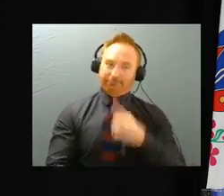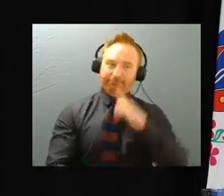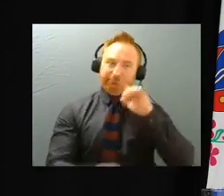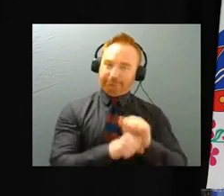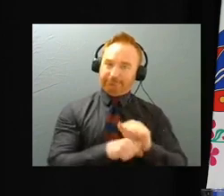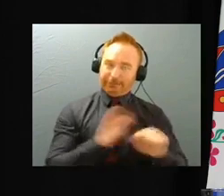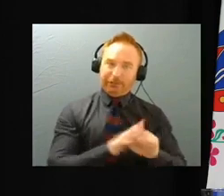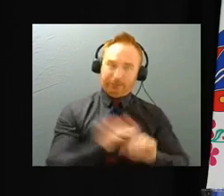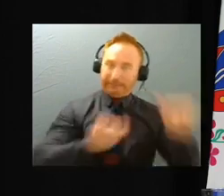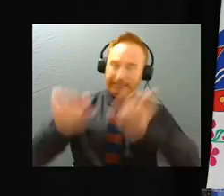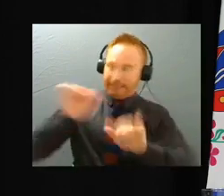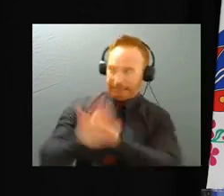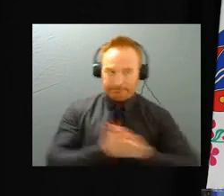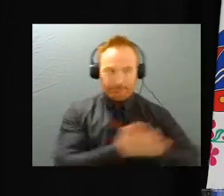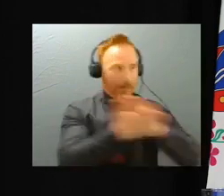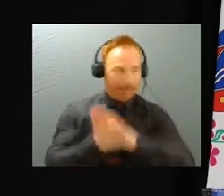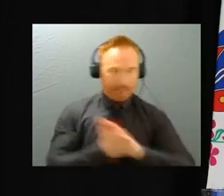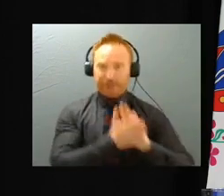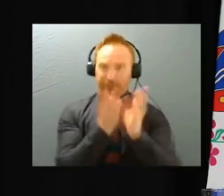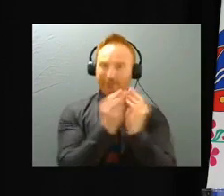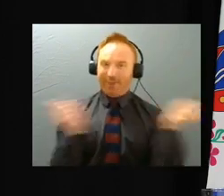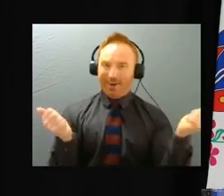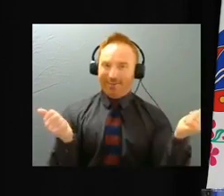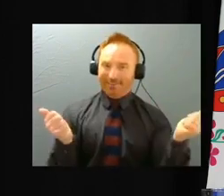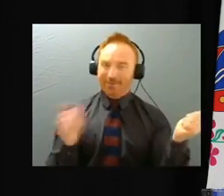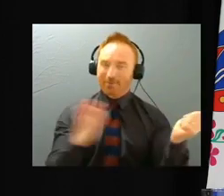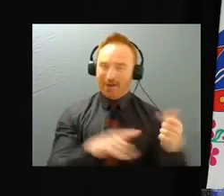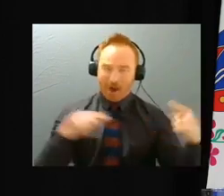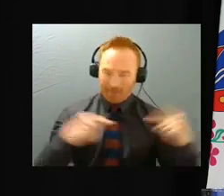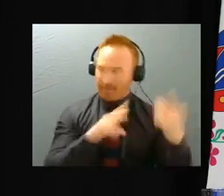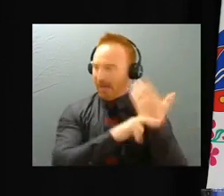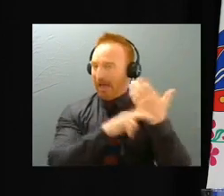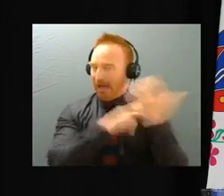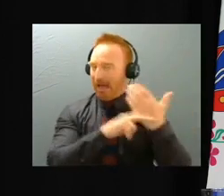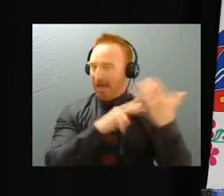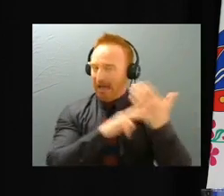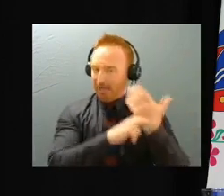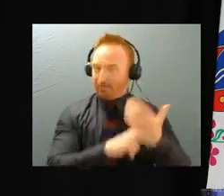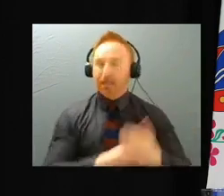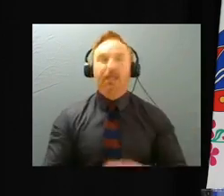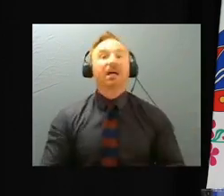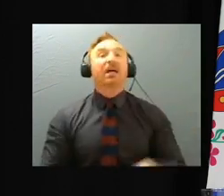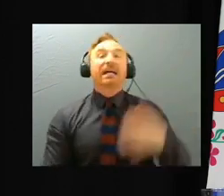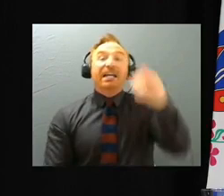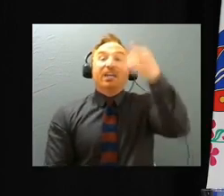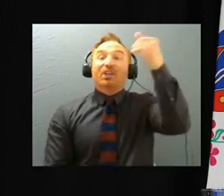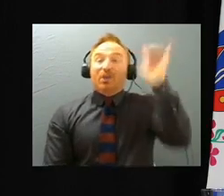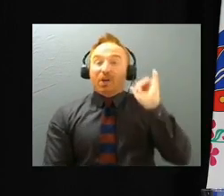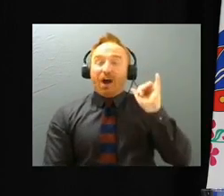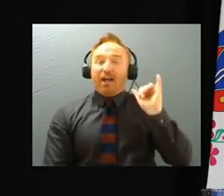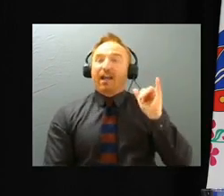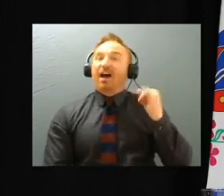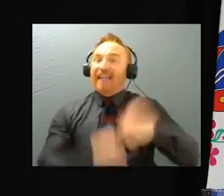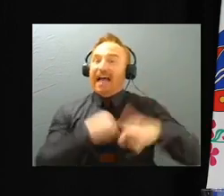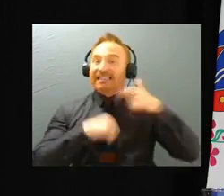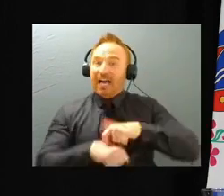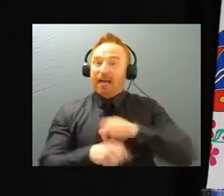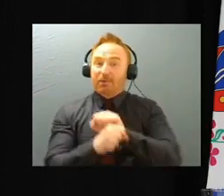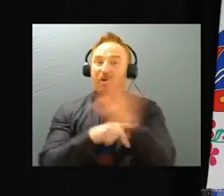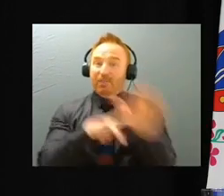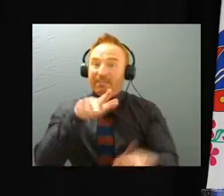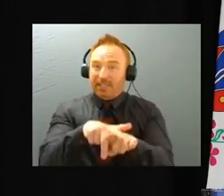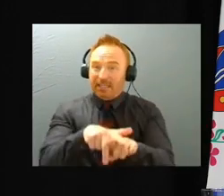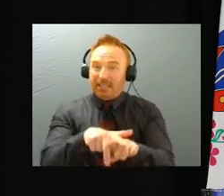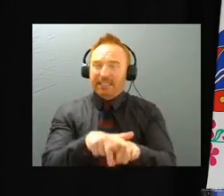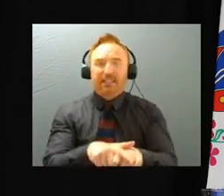As we've moved further and further from our last diagnosed case here in Yukon, it's clear that some people are not maintaining the